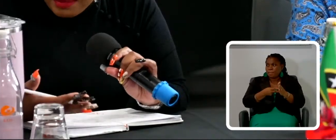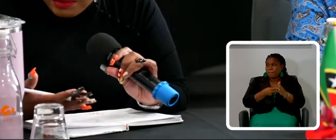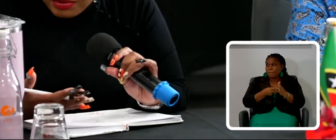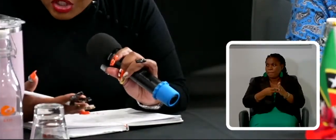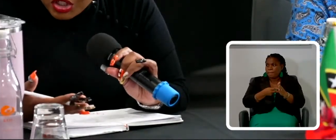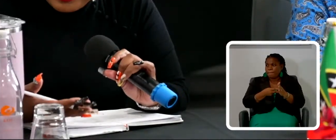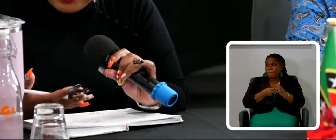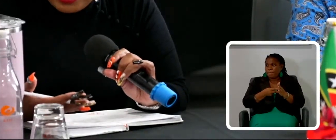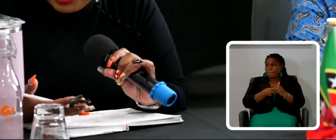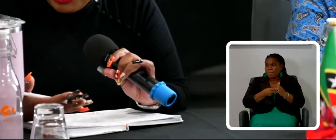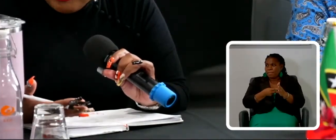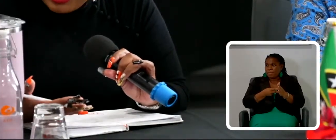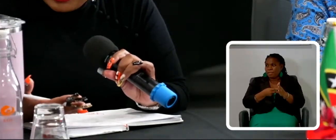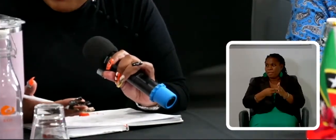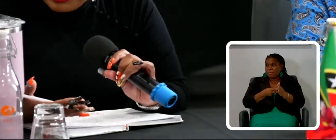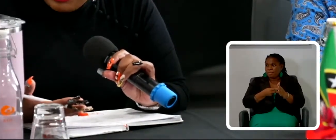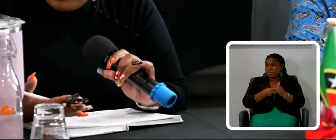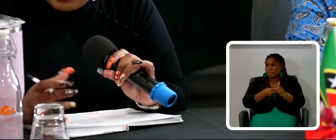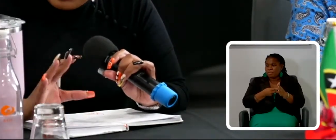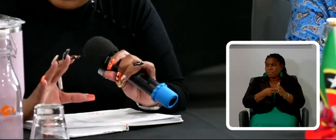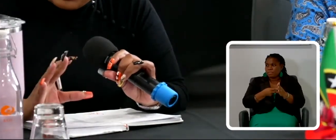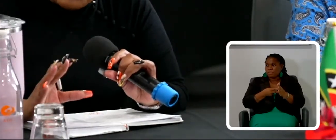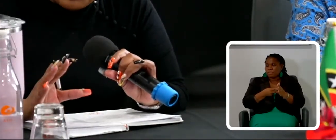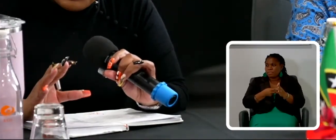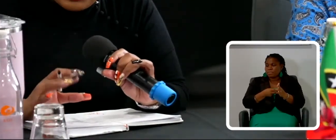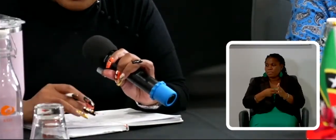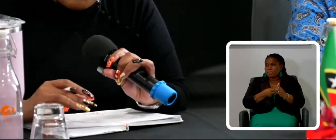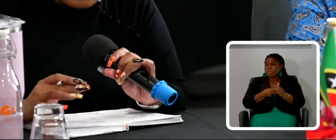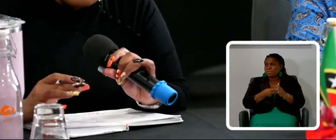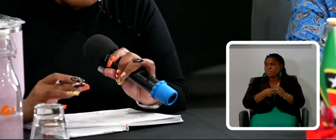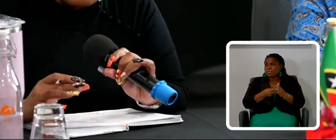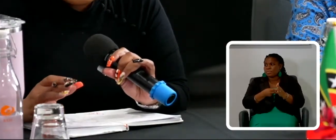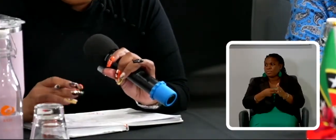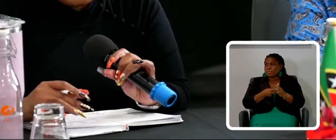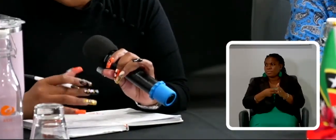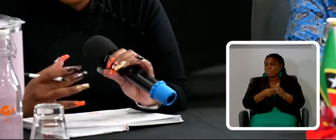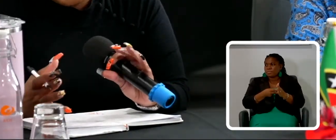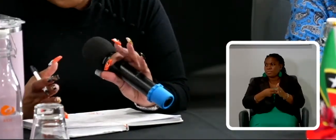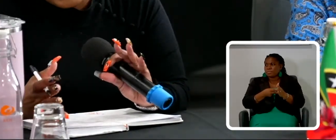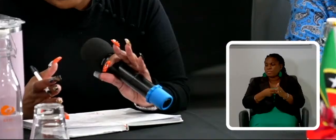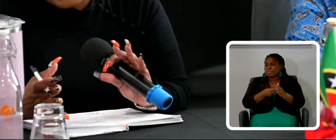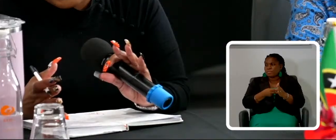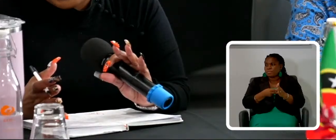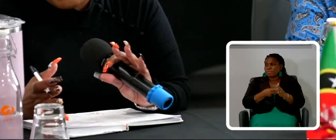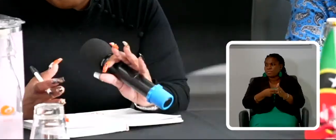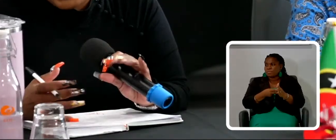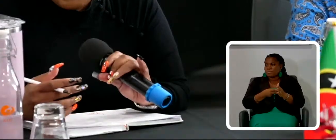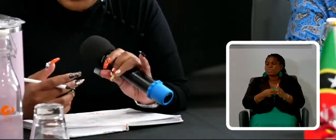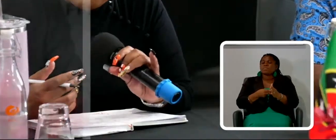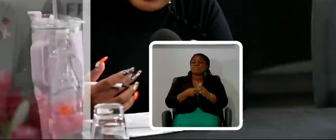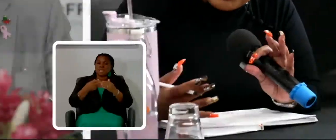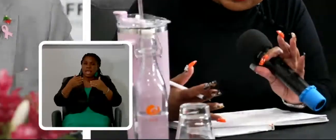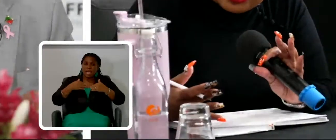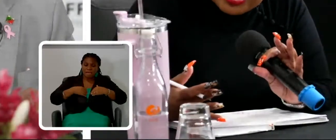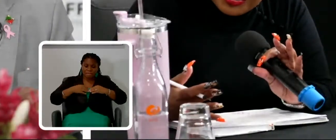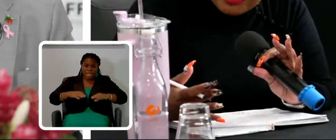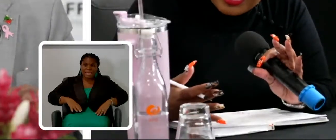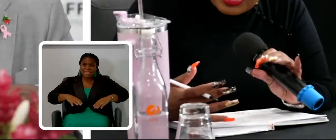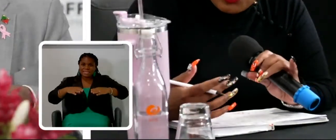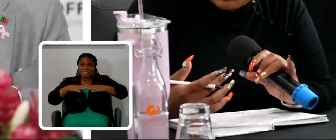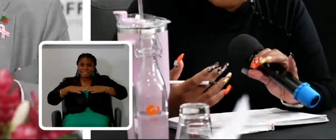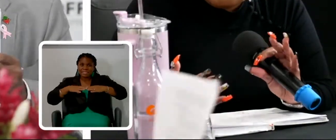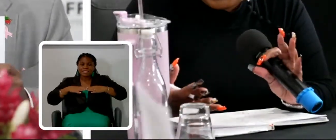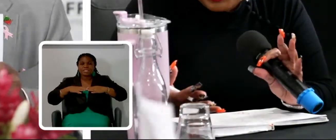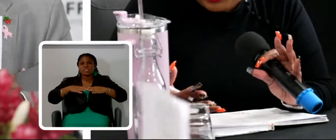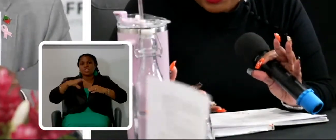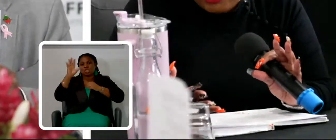or establishing a Citizen Security Secretariat. There seems to be some confusion. Why do we need a citizen security when we have a national